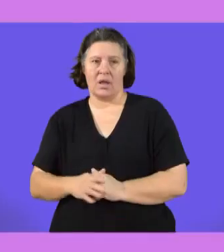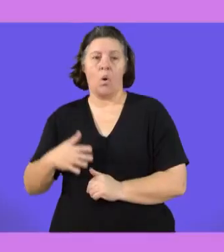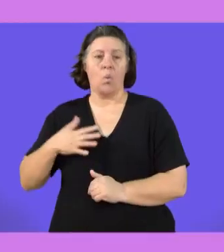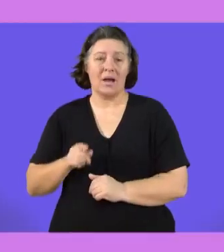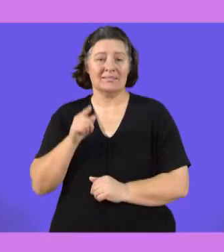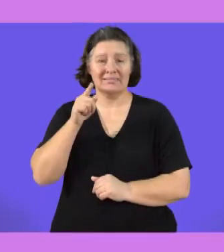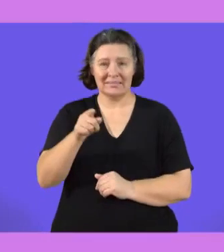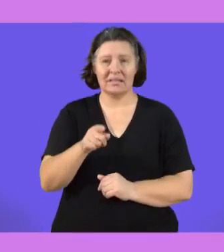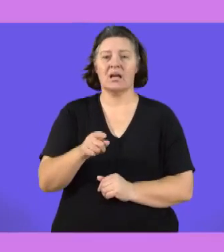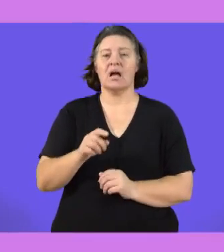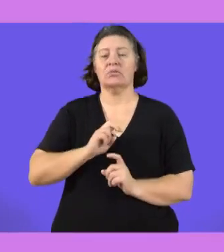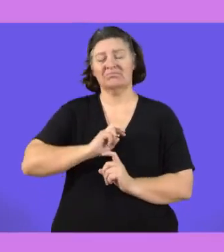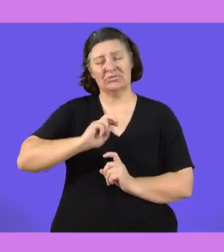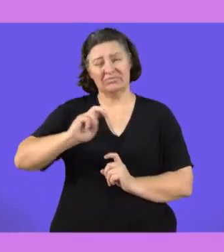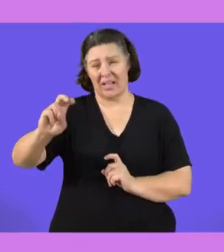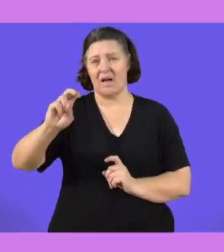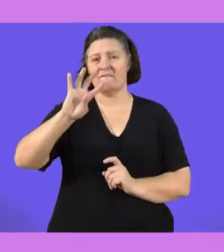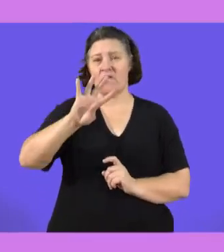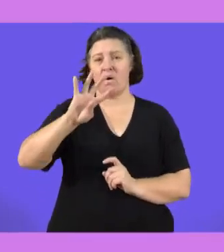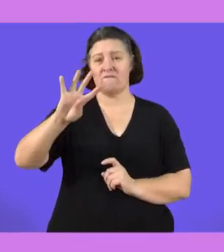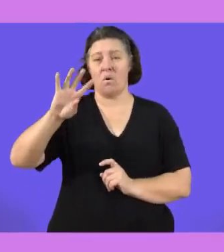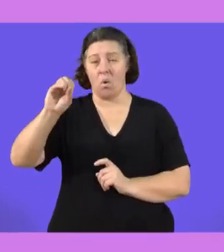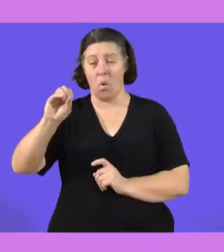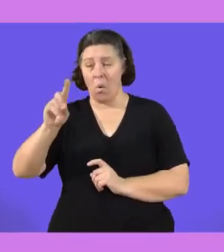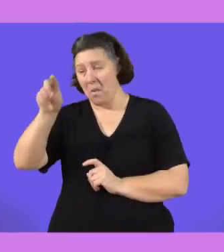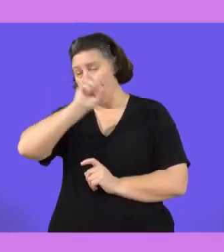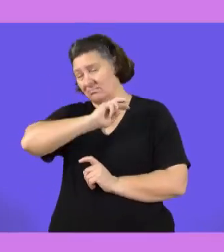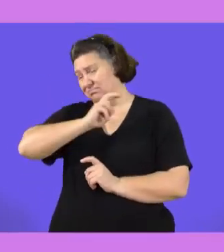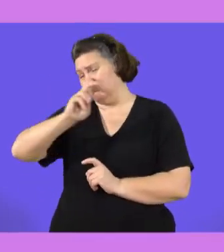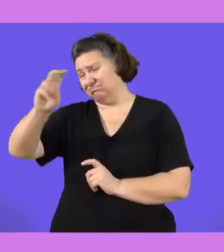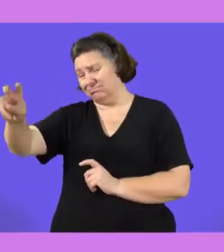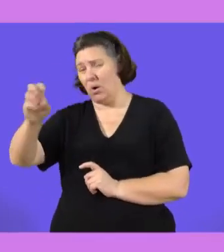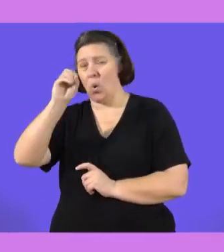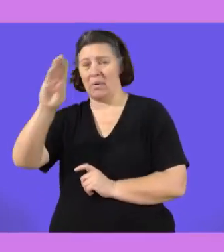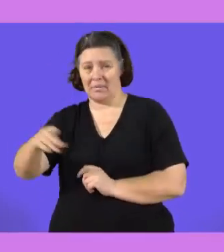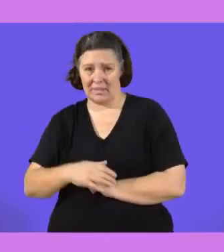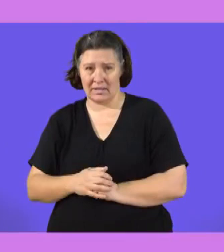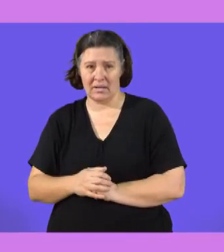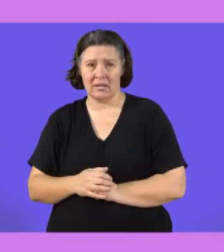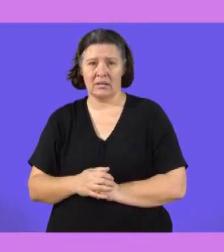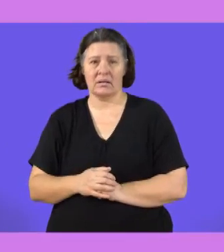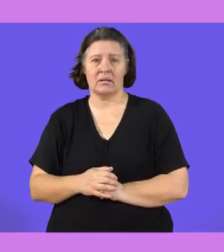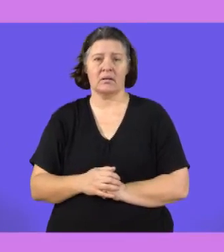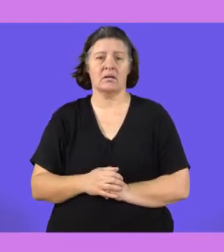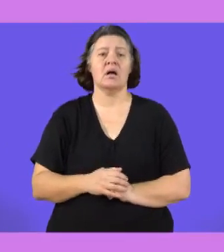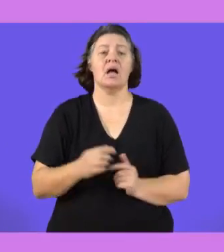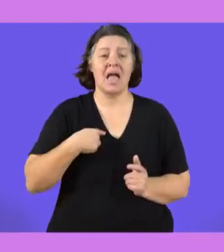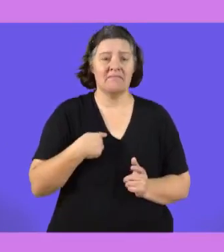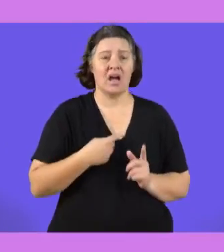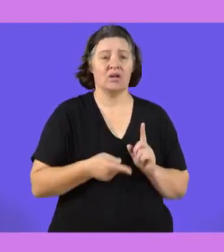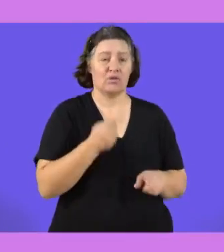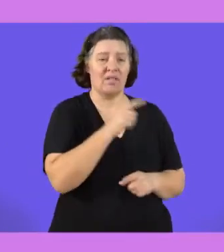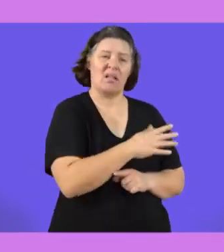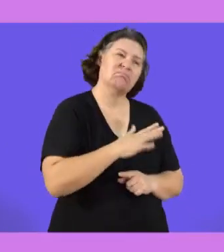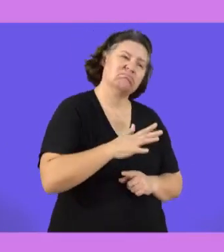to travel 440 kilometers to get there. Calculate his travel time if